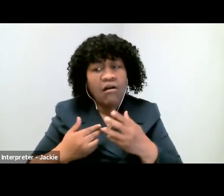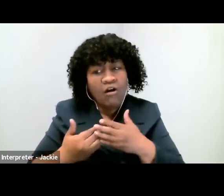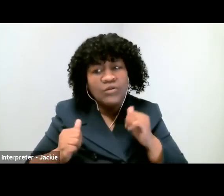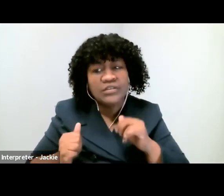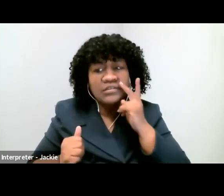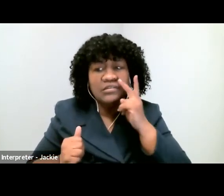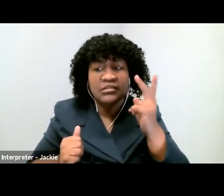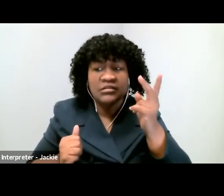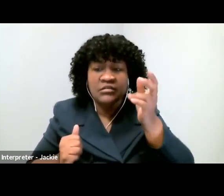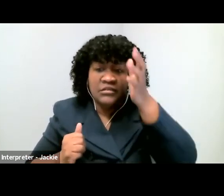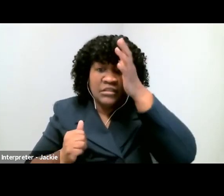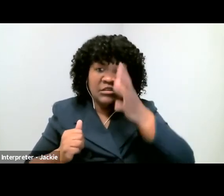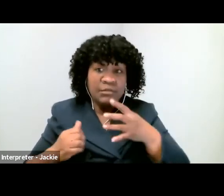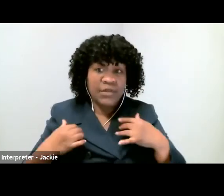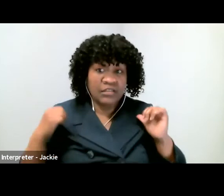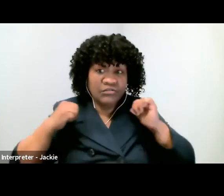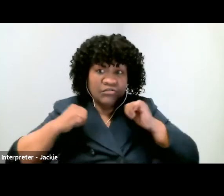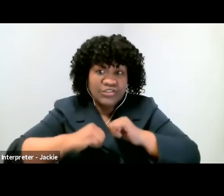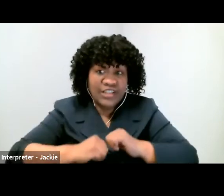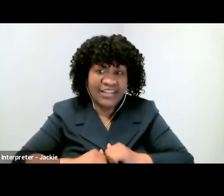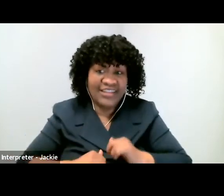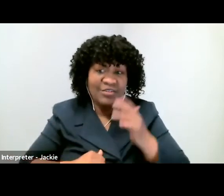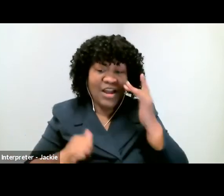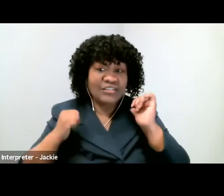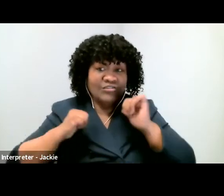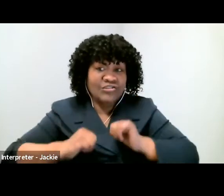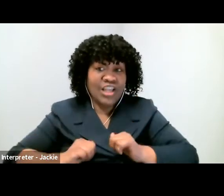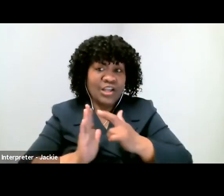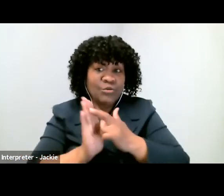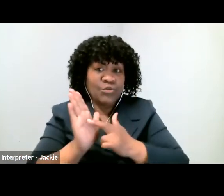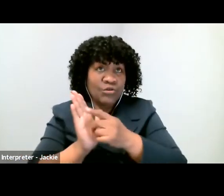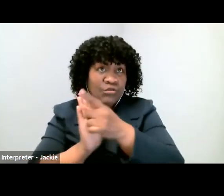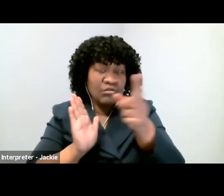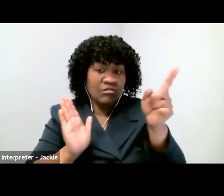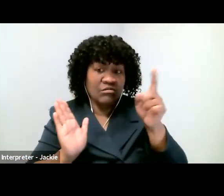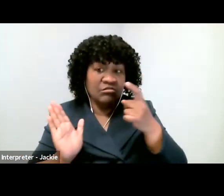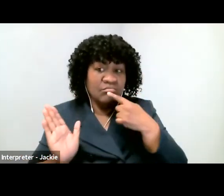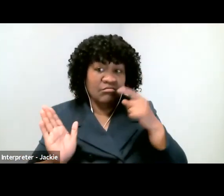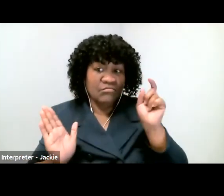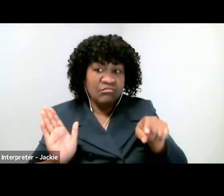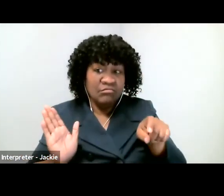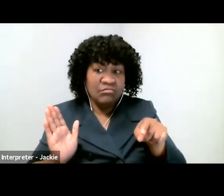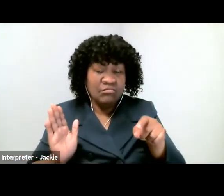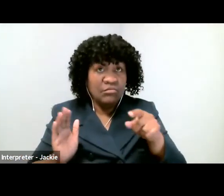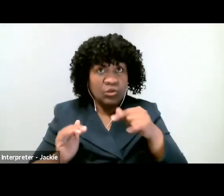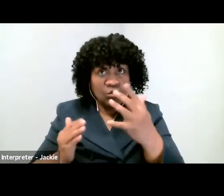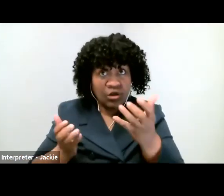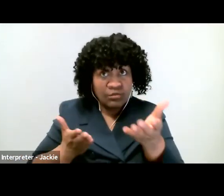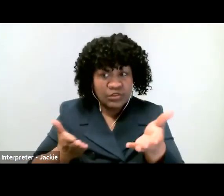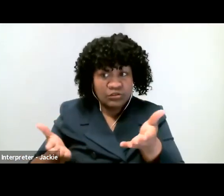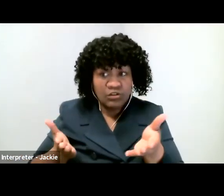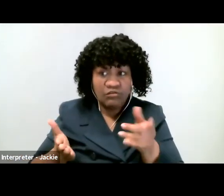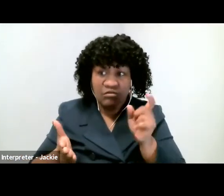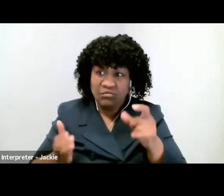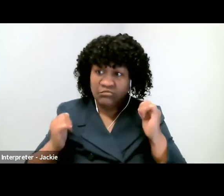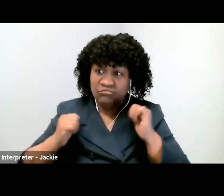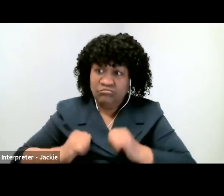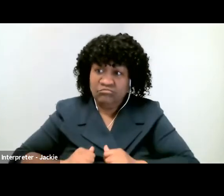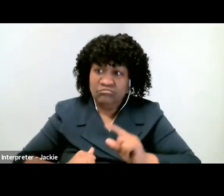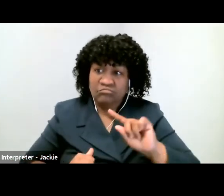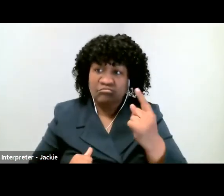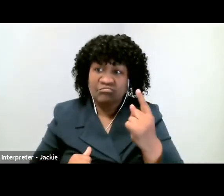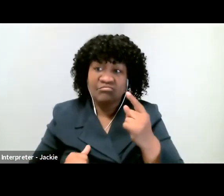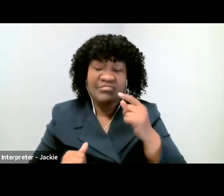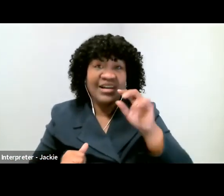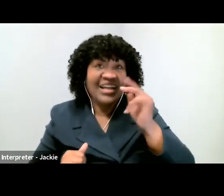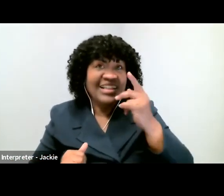A gentleman wears a jacket because the jacket rule applies. Do you wish to be served? An ordinary Negro gentleman